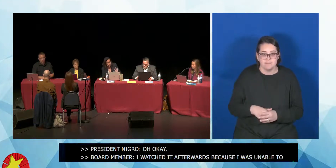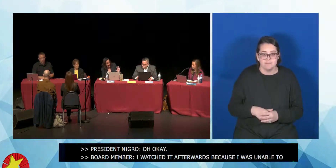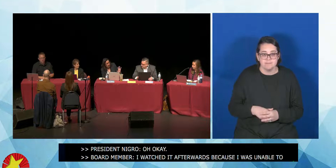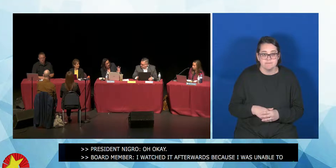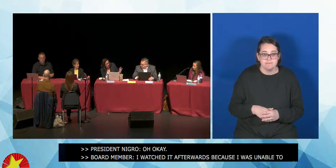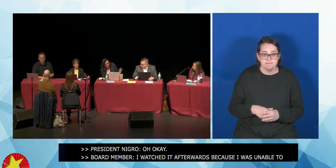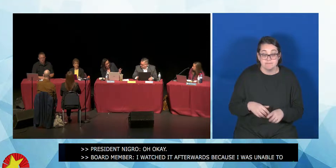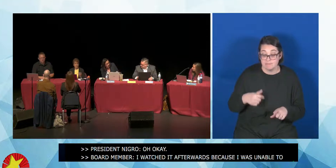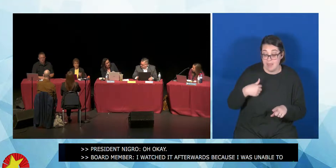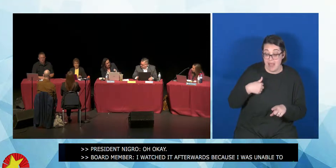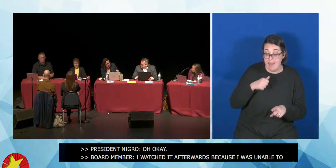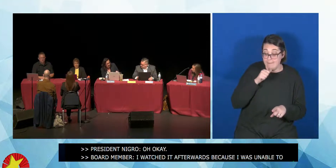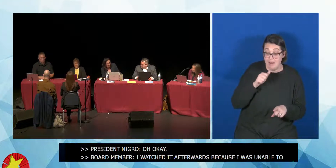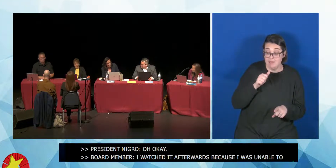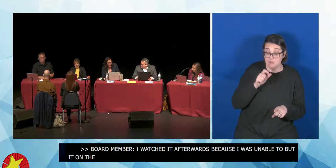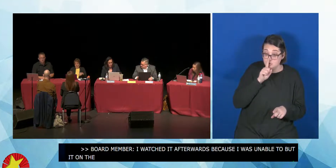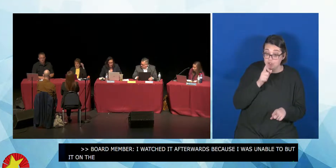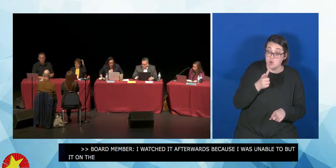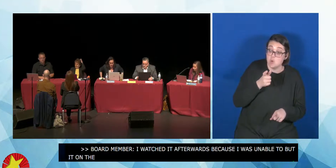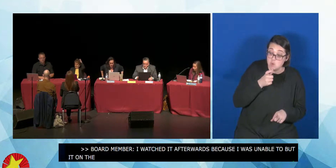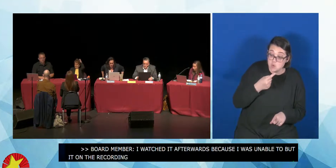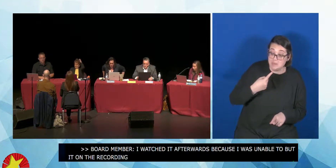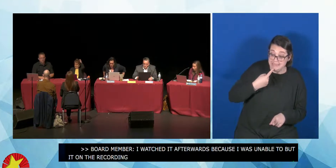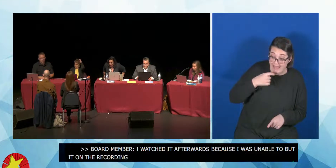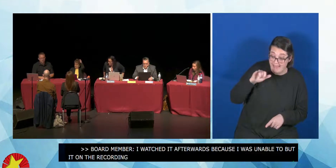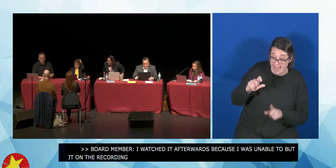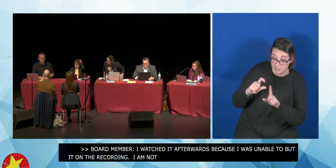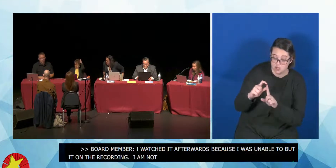I'm not sure by whom, but it is on the recording.